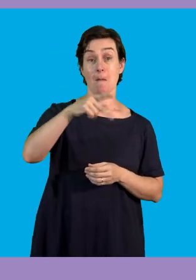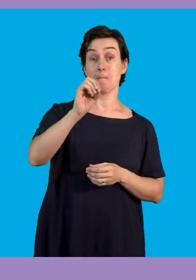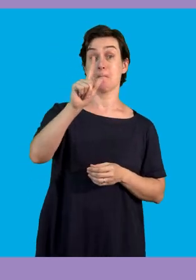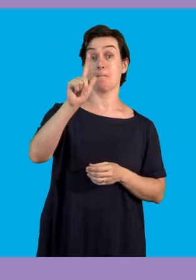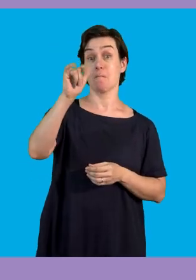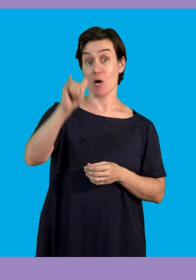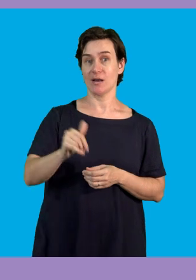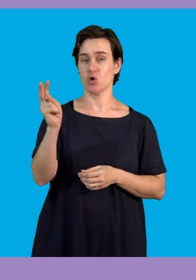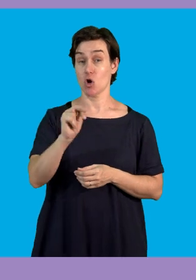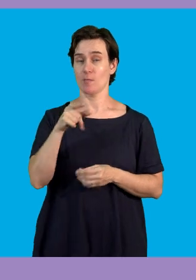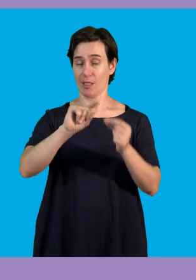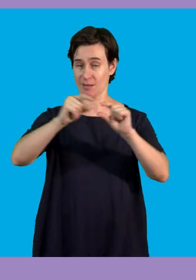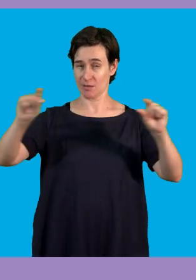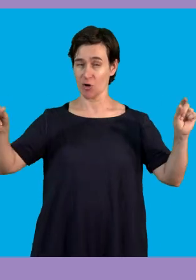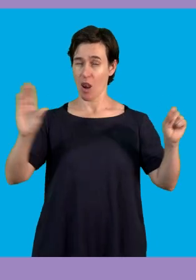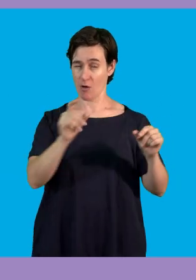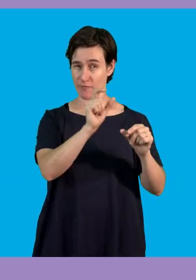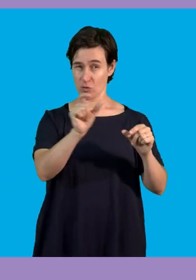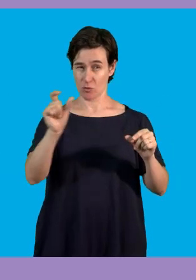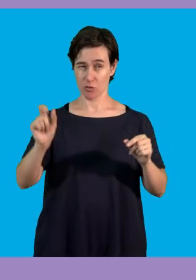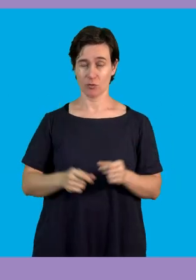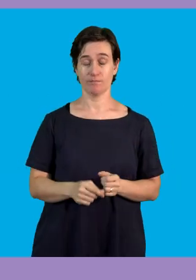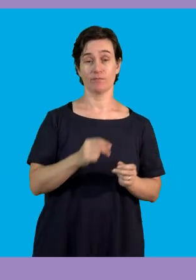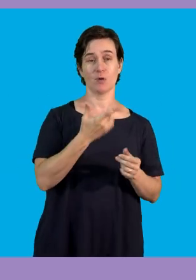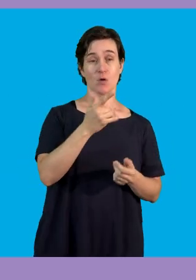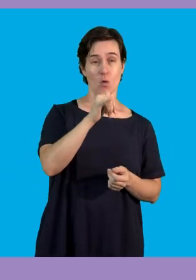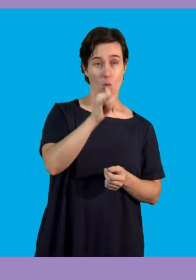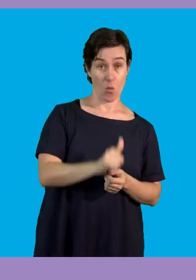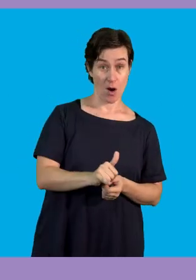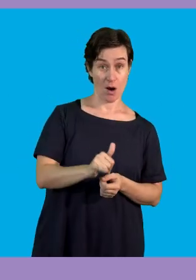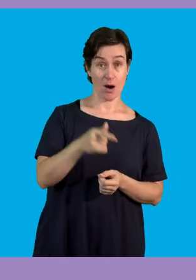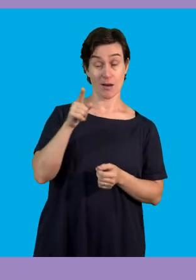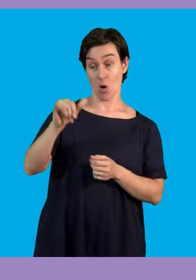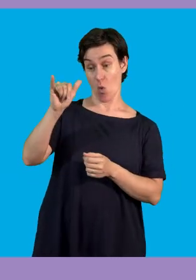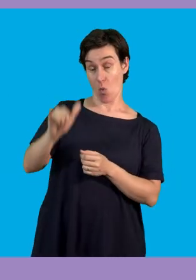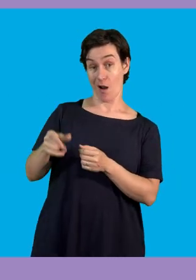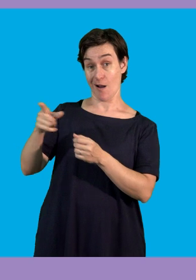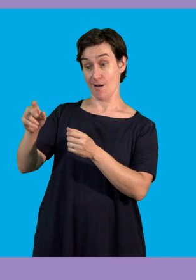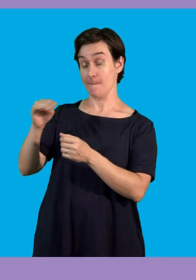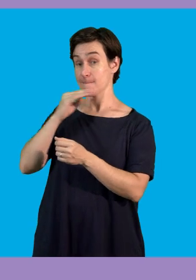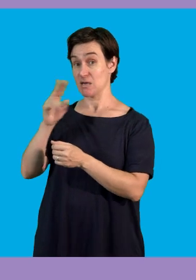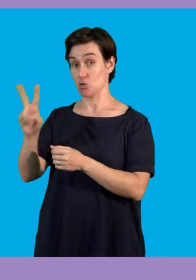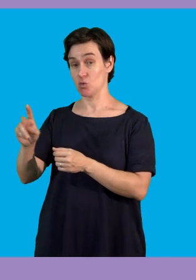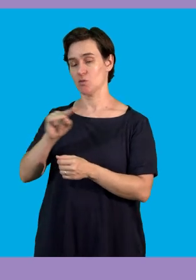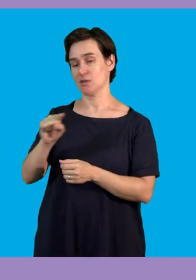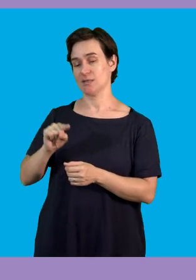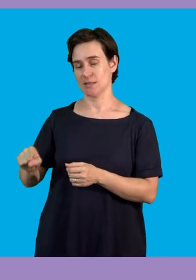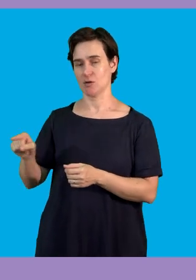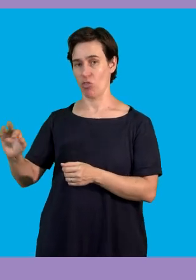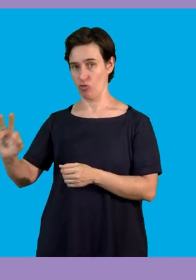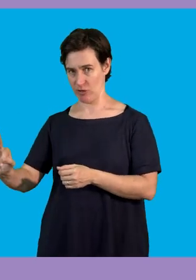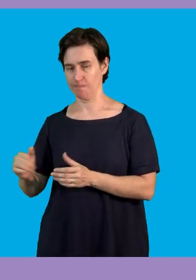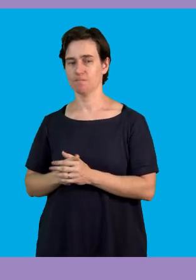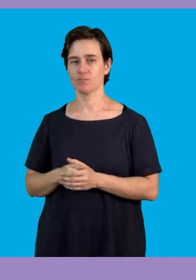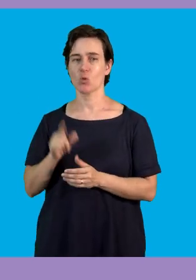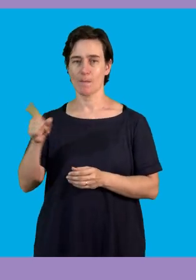expression, and we are given 2 values of y and z are 2 and 3 respectively. So we